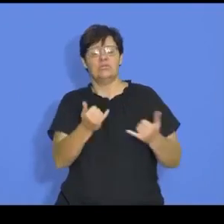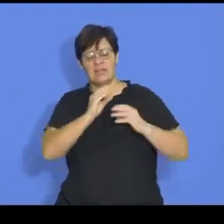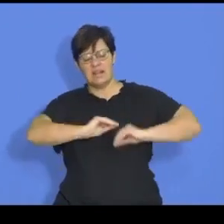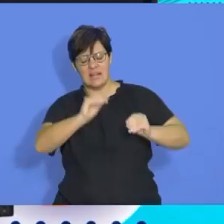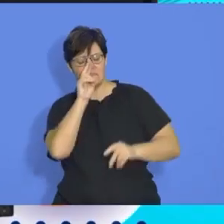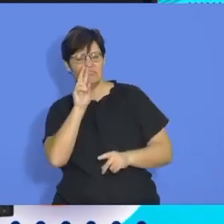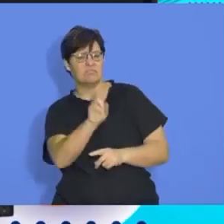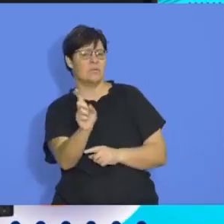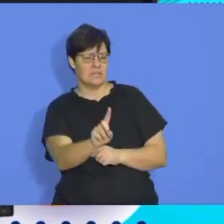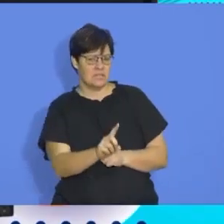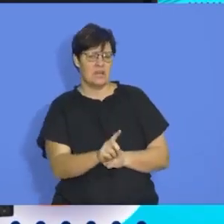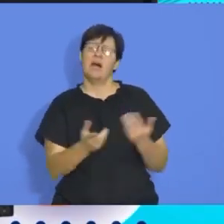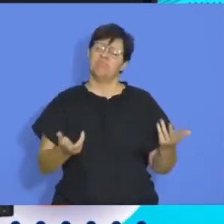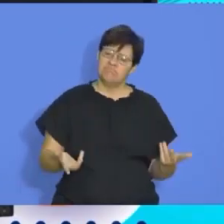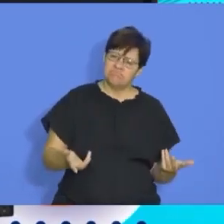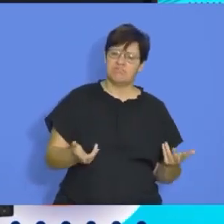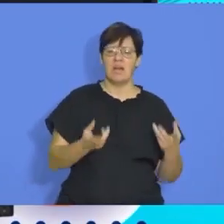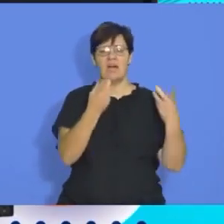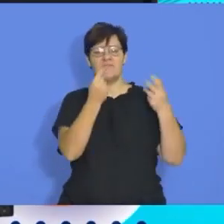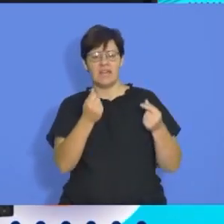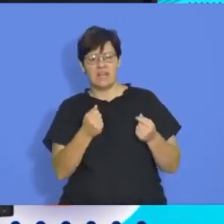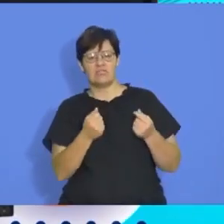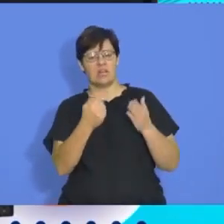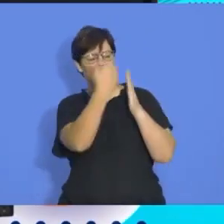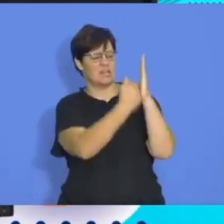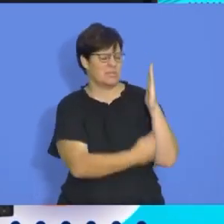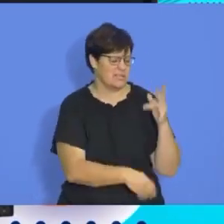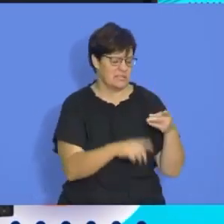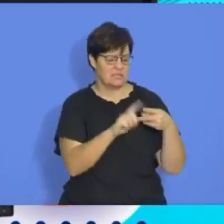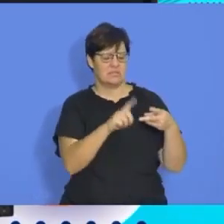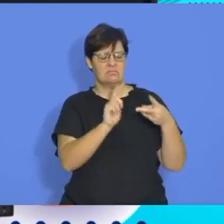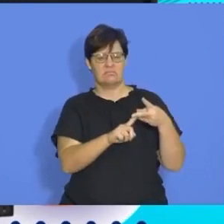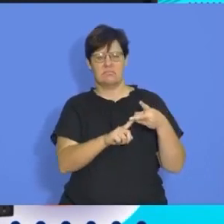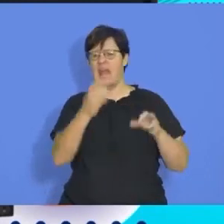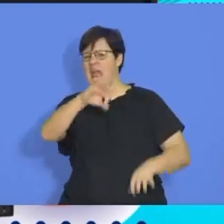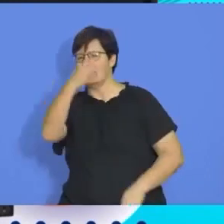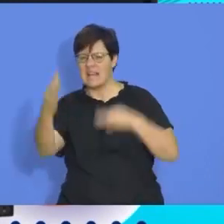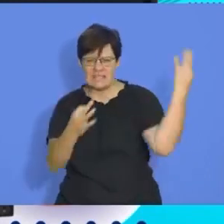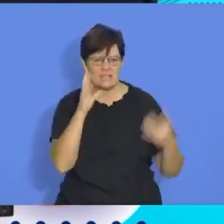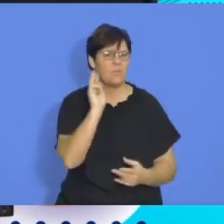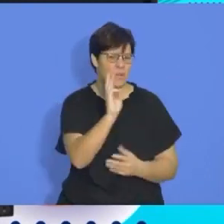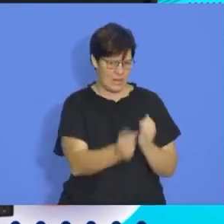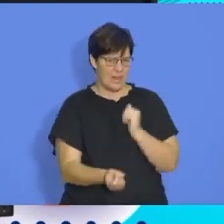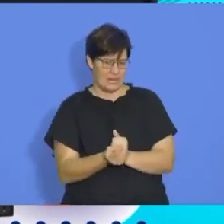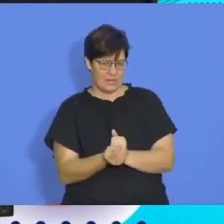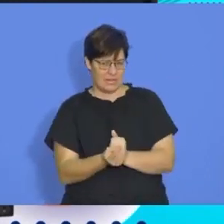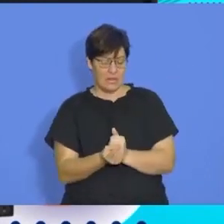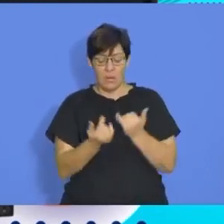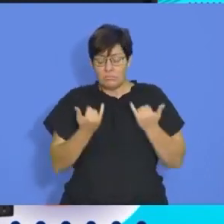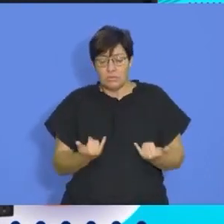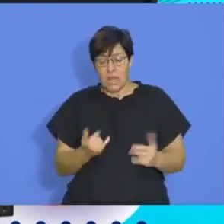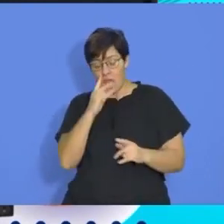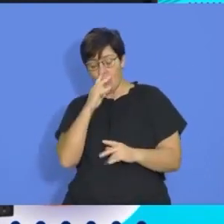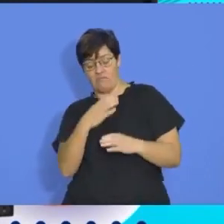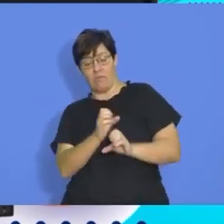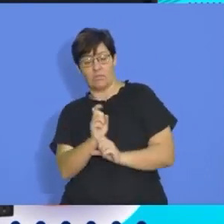today's lesson, yes, we're going to get to financial statements, we're going to get to analysis, but in today's lesson,